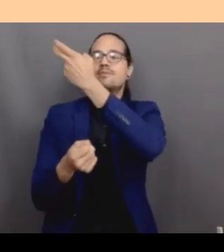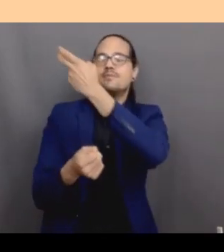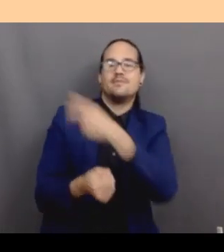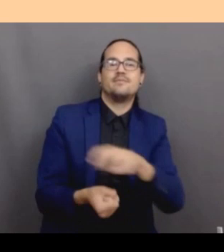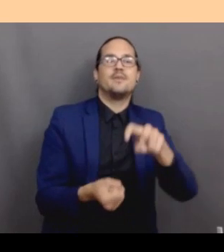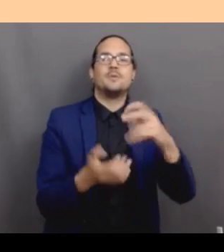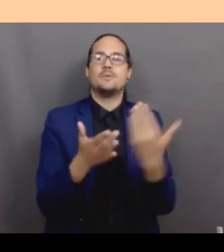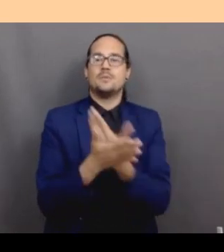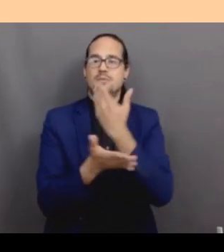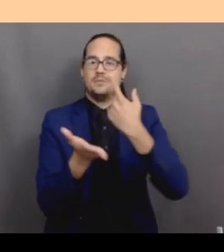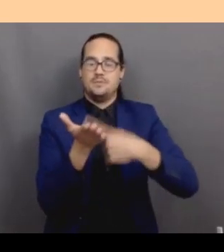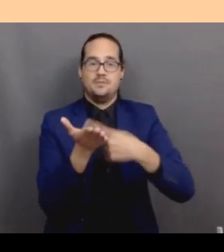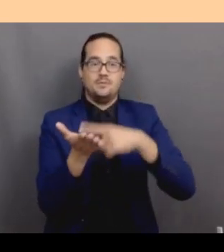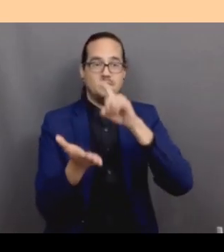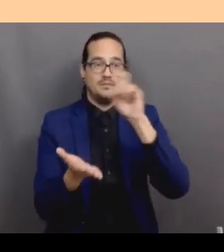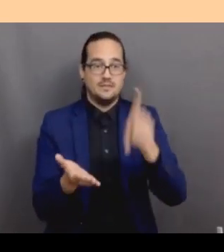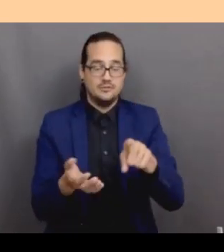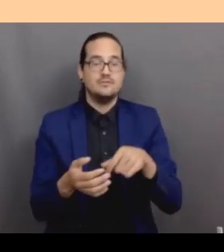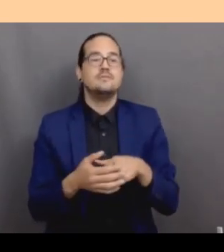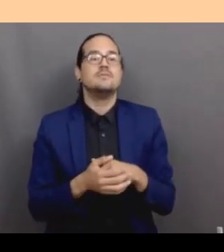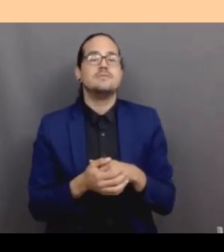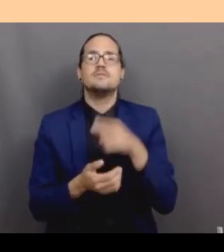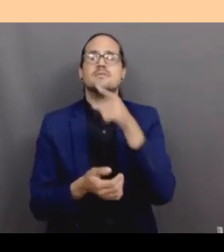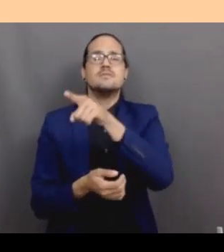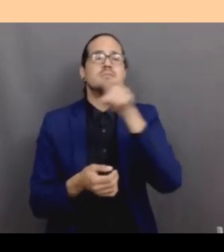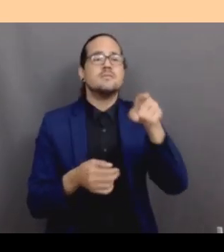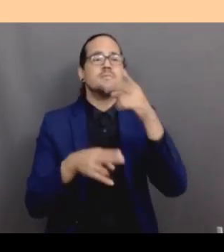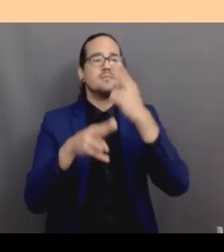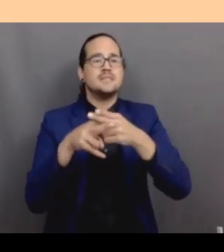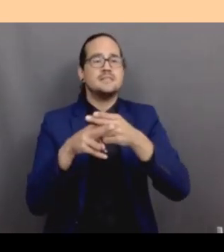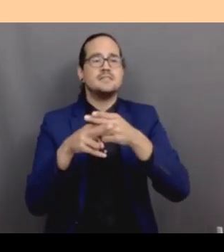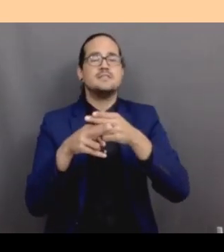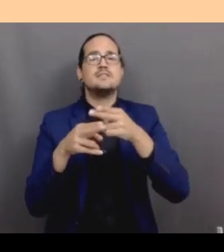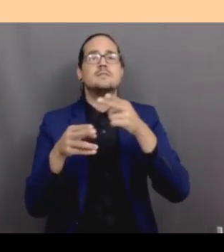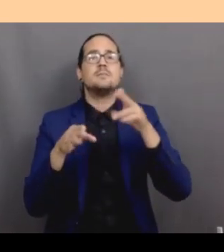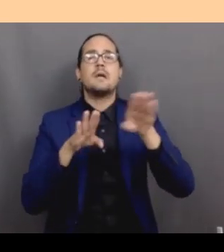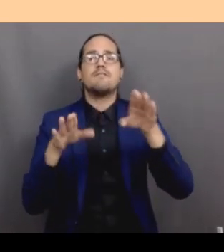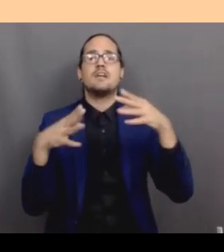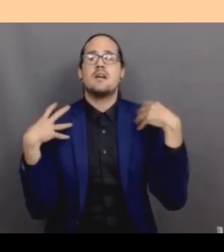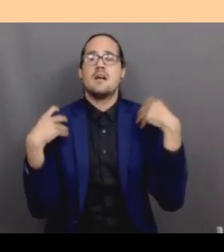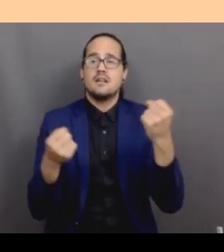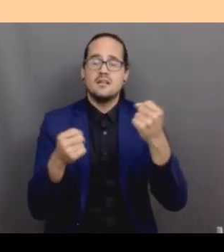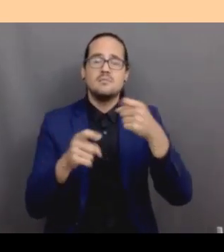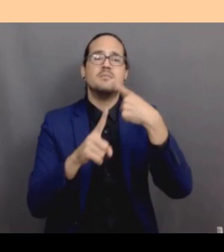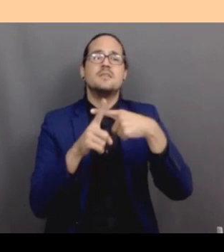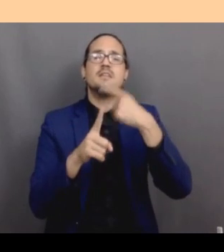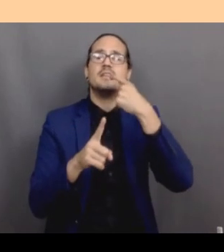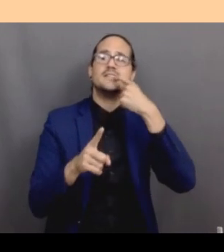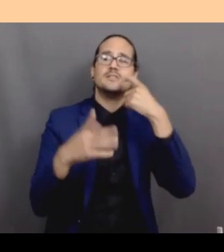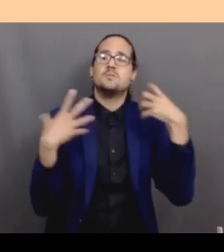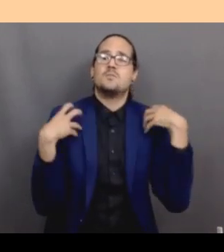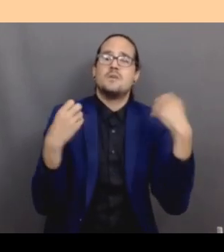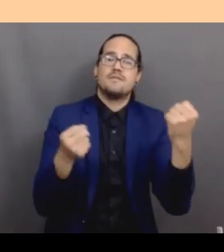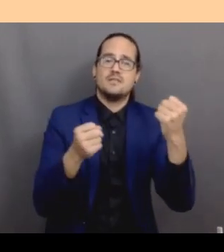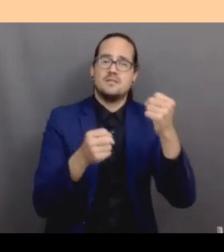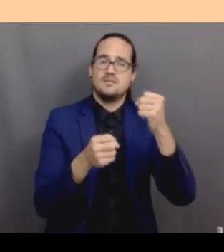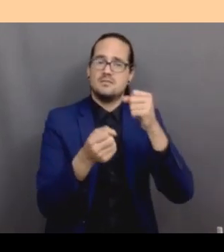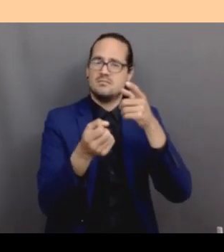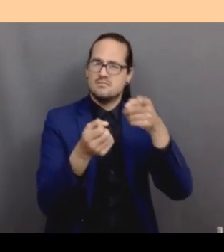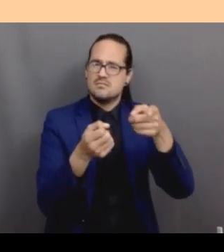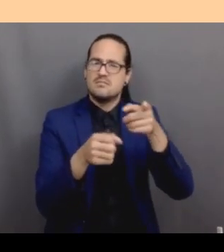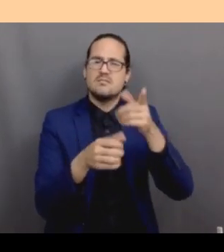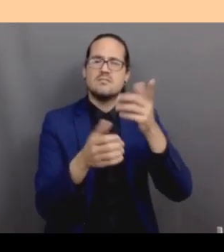and Recovery Services Division of your department, Benita, and the work that they've done. Now that we are at